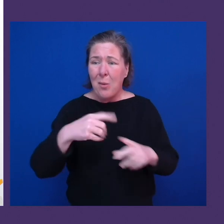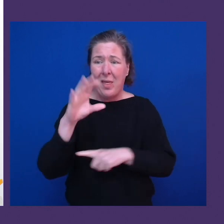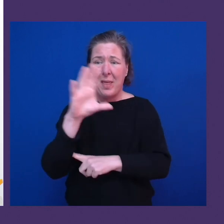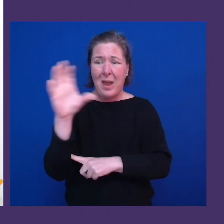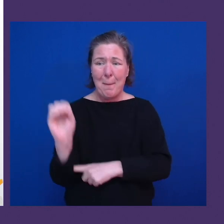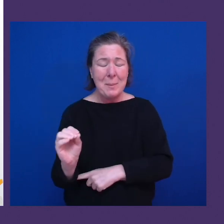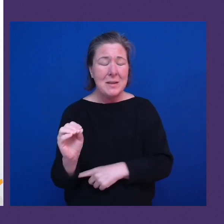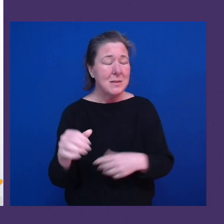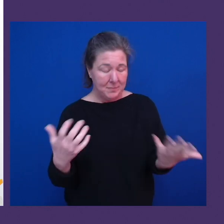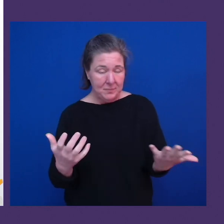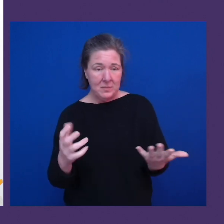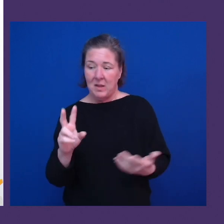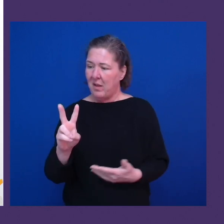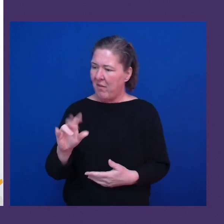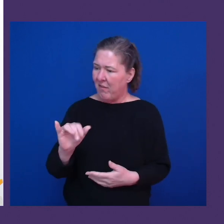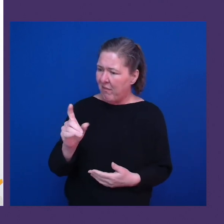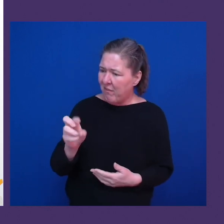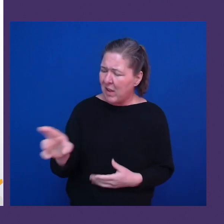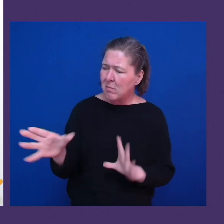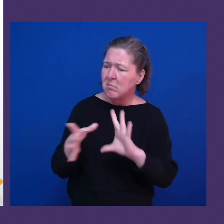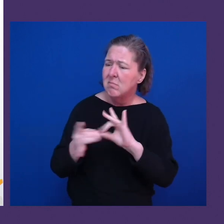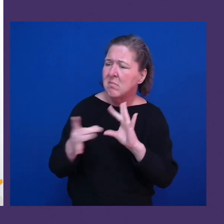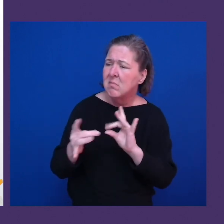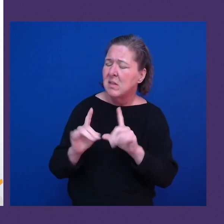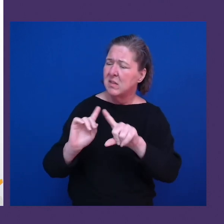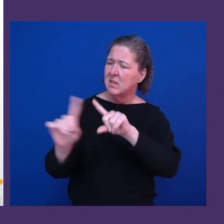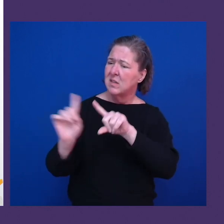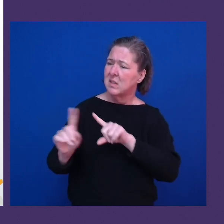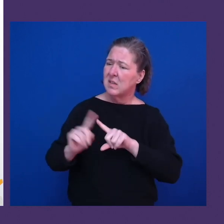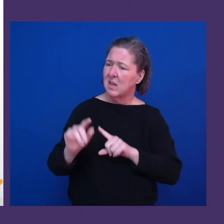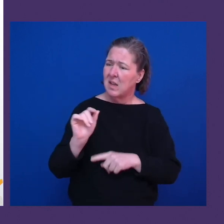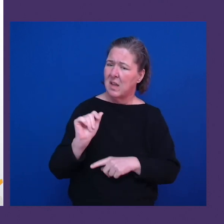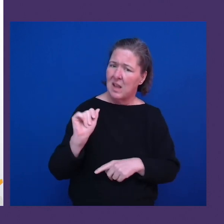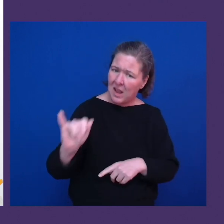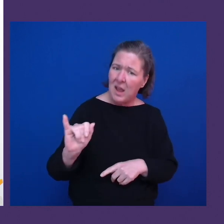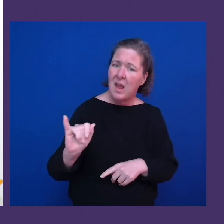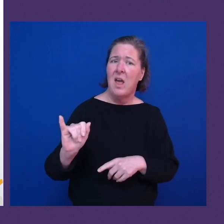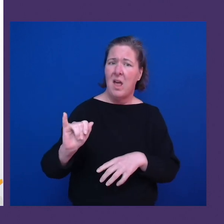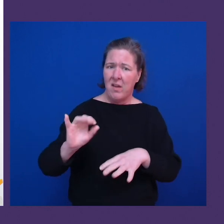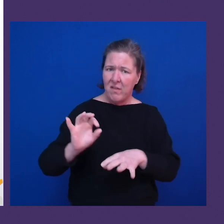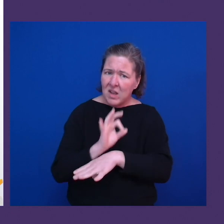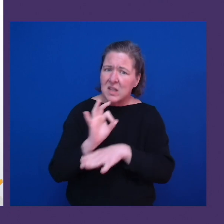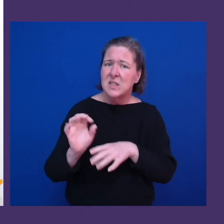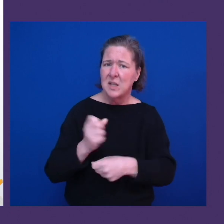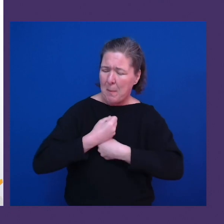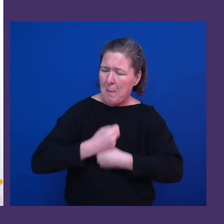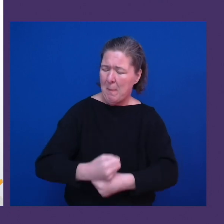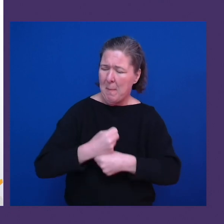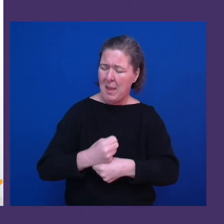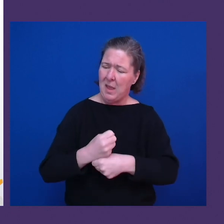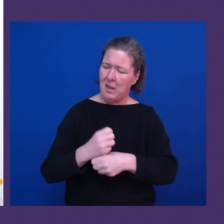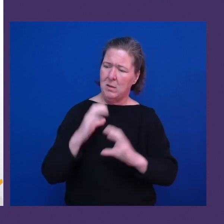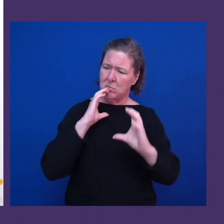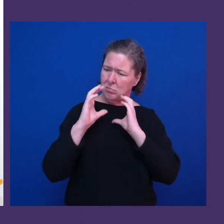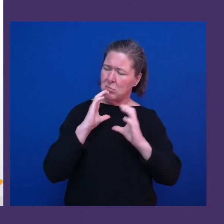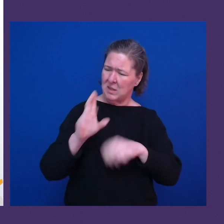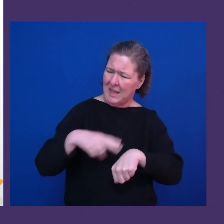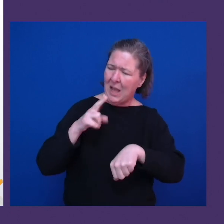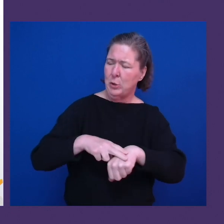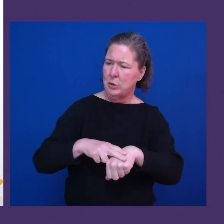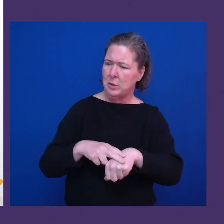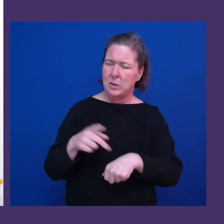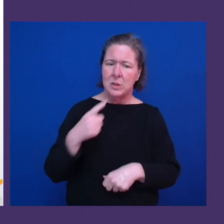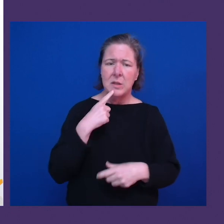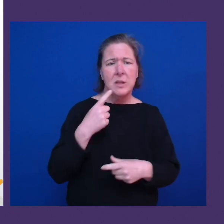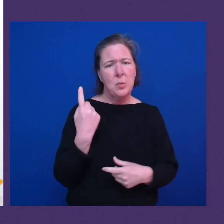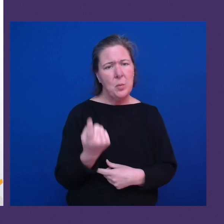So, Victor, you mentioned a number of AI-driven functionalities that makes communication more natural for you. You said that one